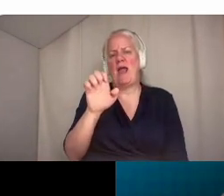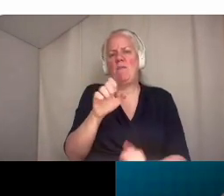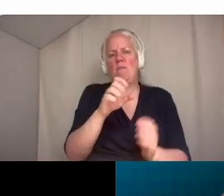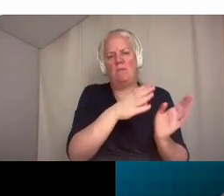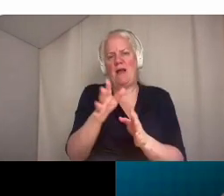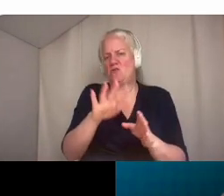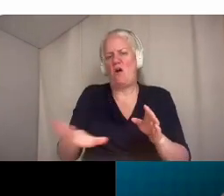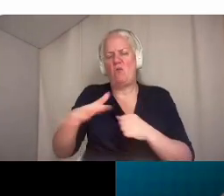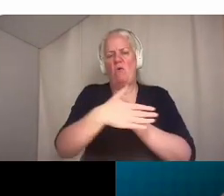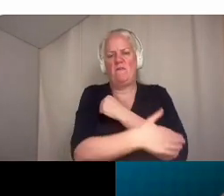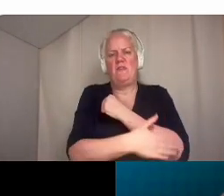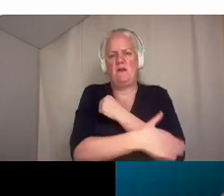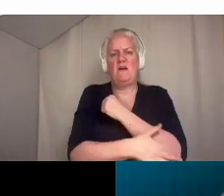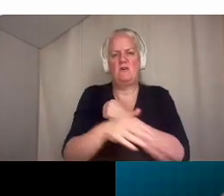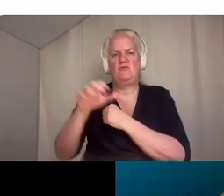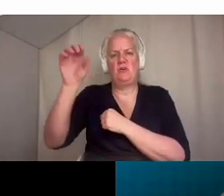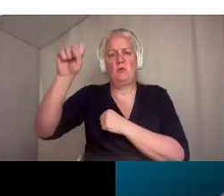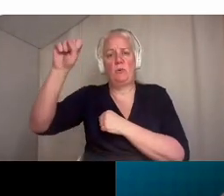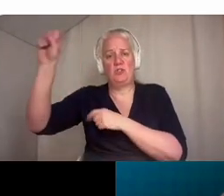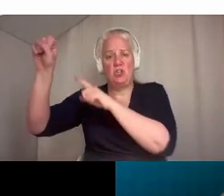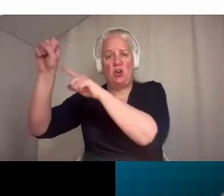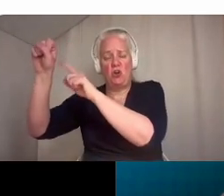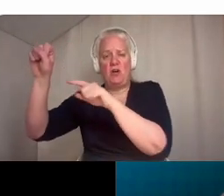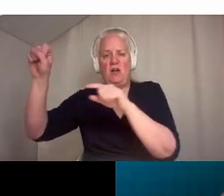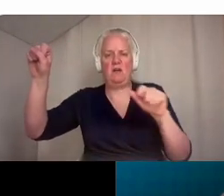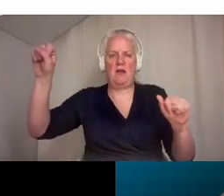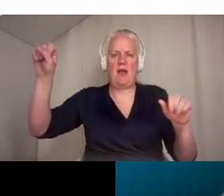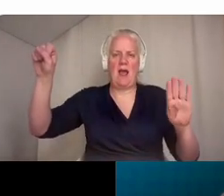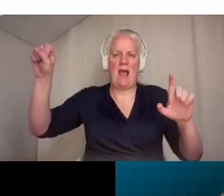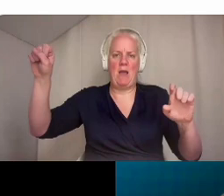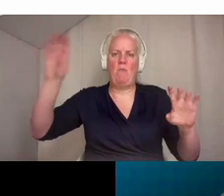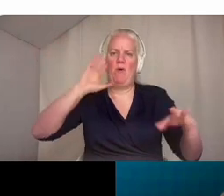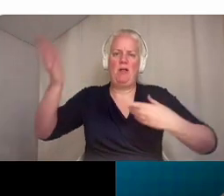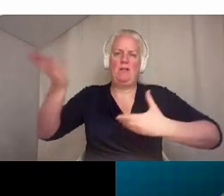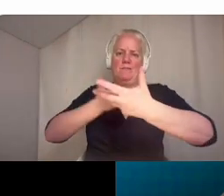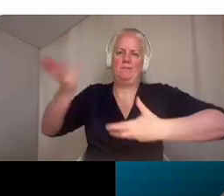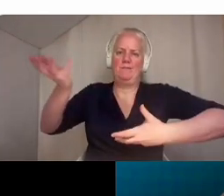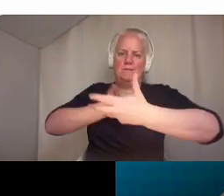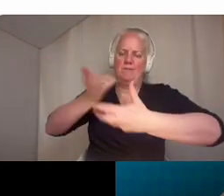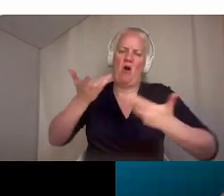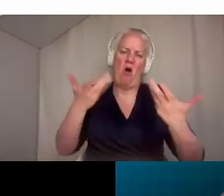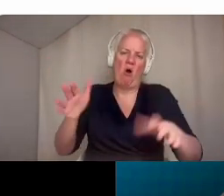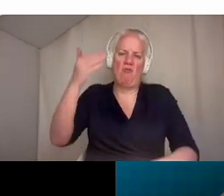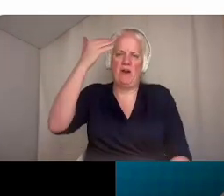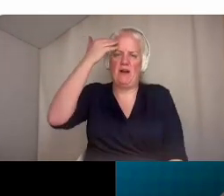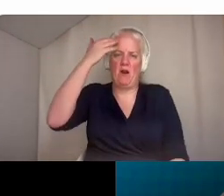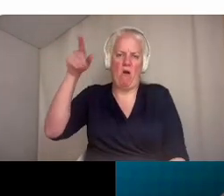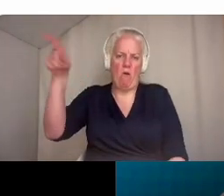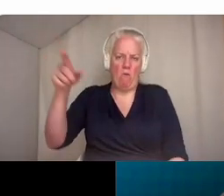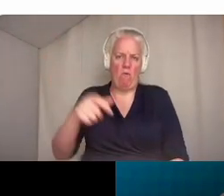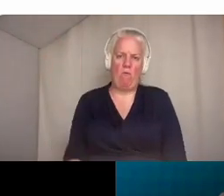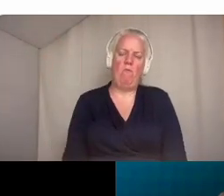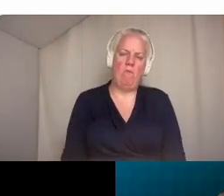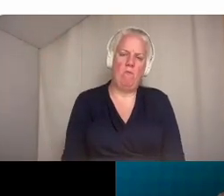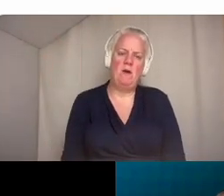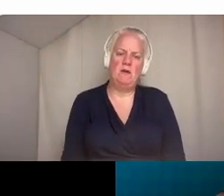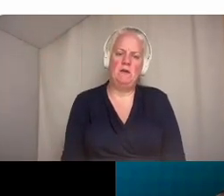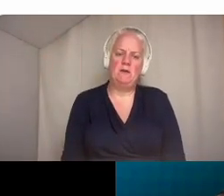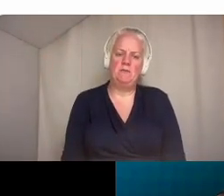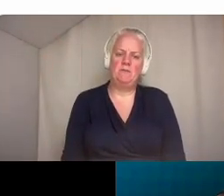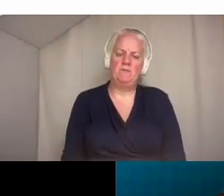where Social Security and the plan exchange some information. So they know about them anyway, but up